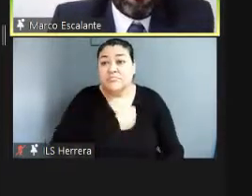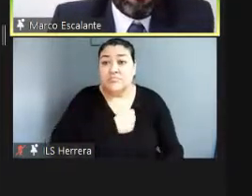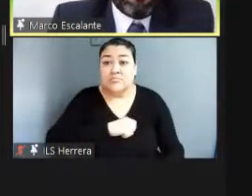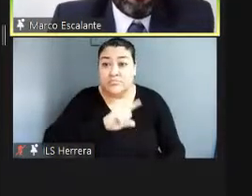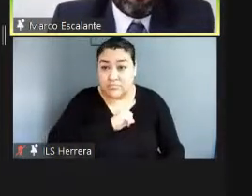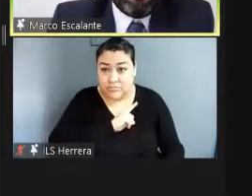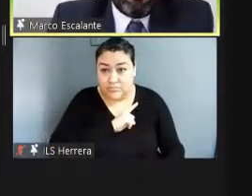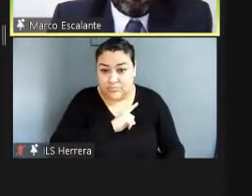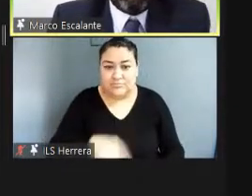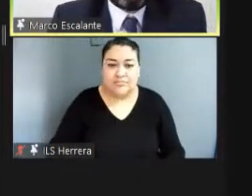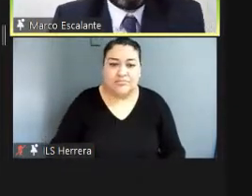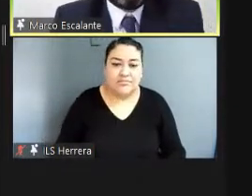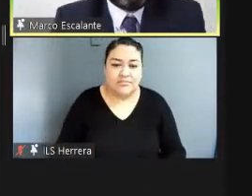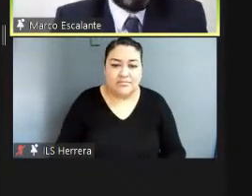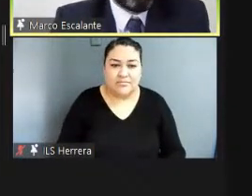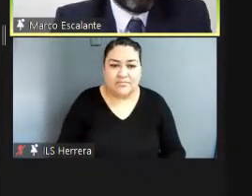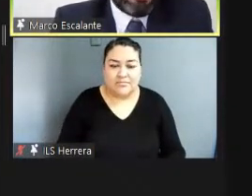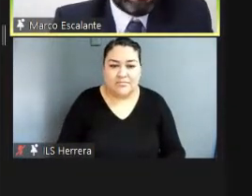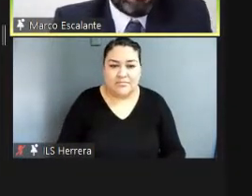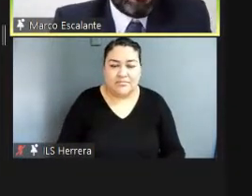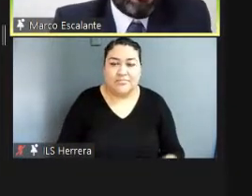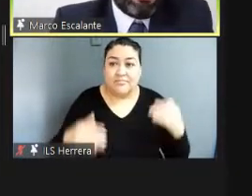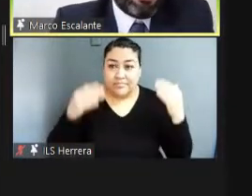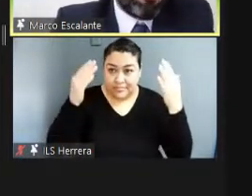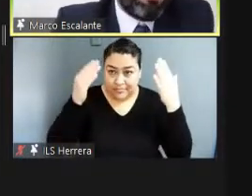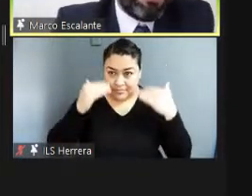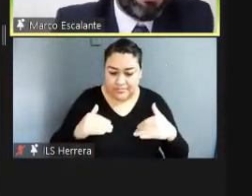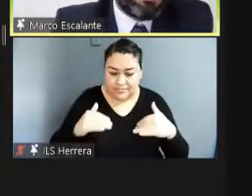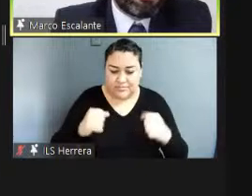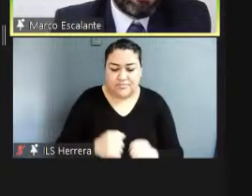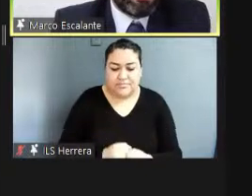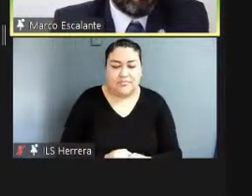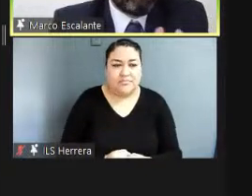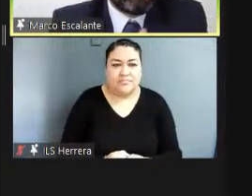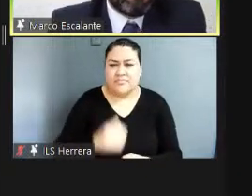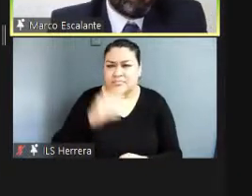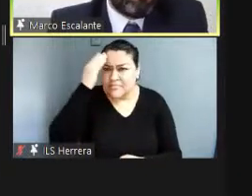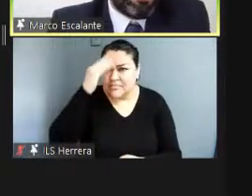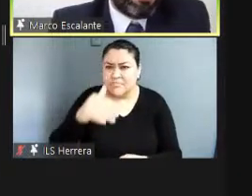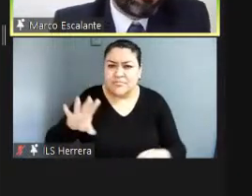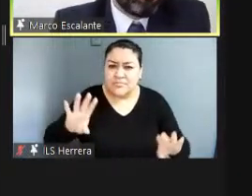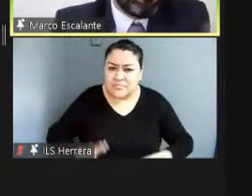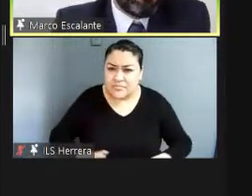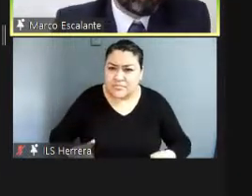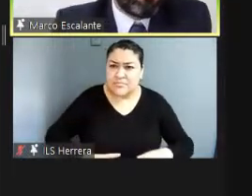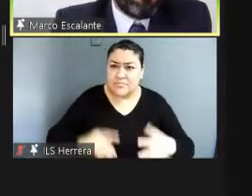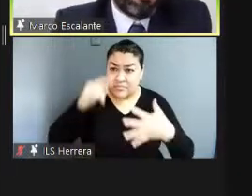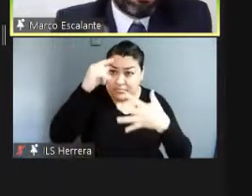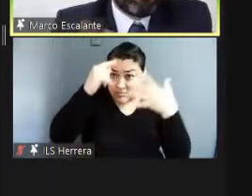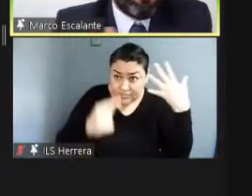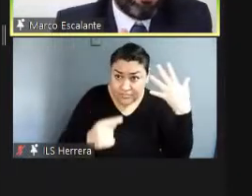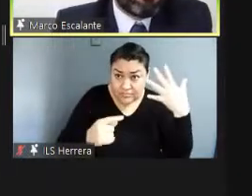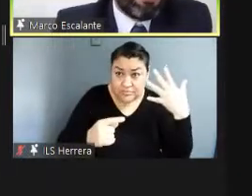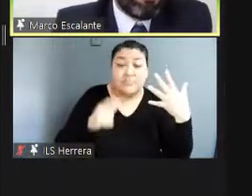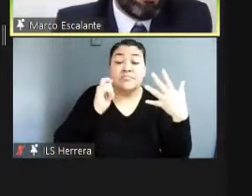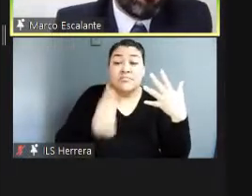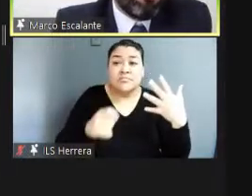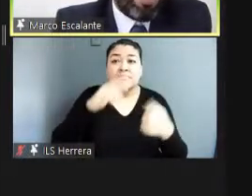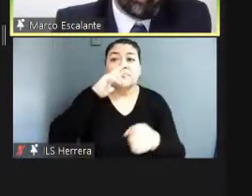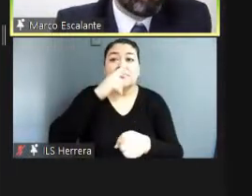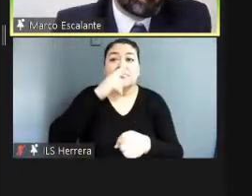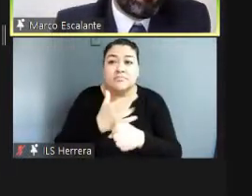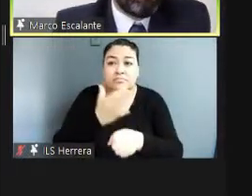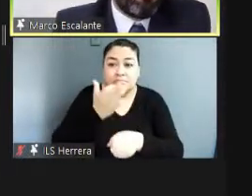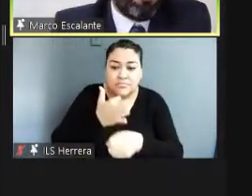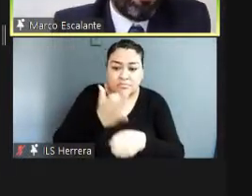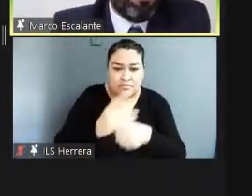and capability of participating in the healthcare system. Finally, The importance of competencies, it lies